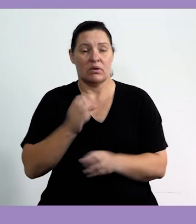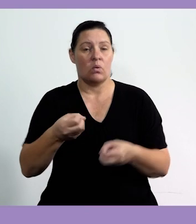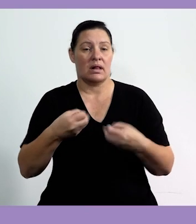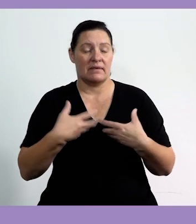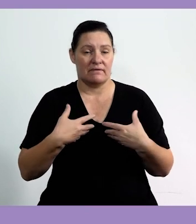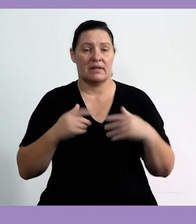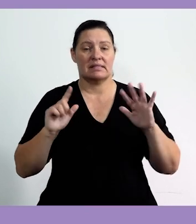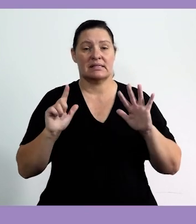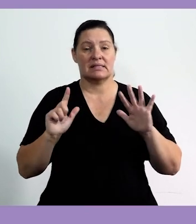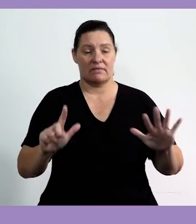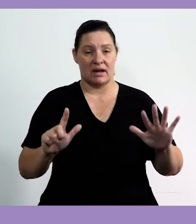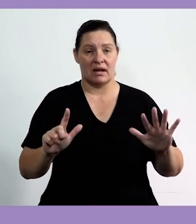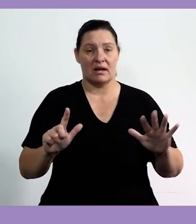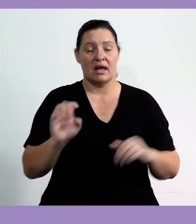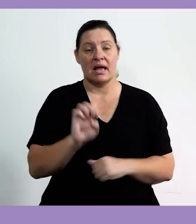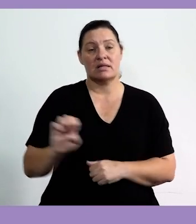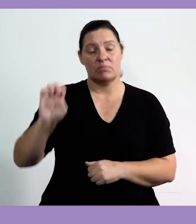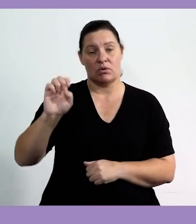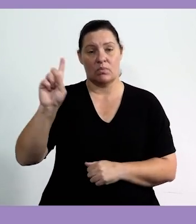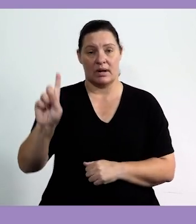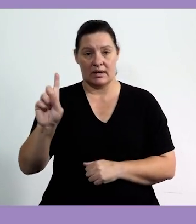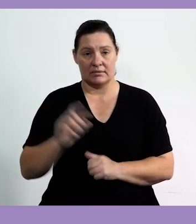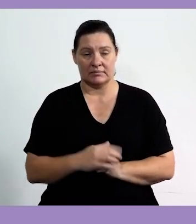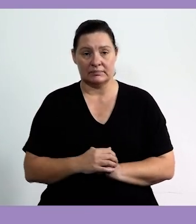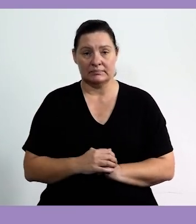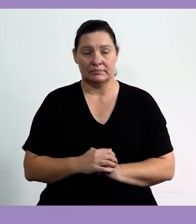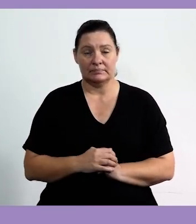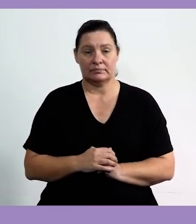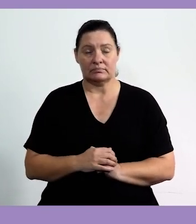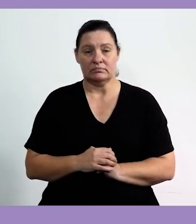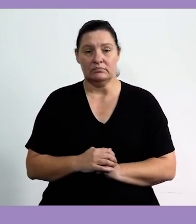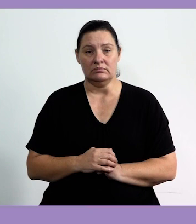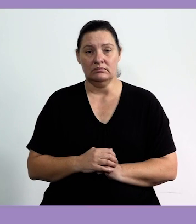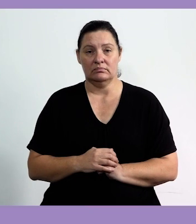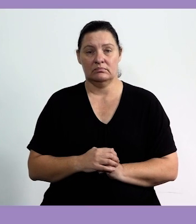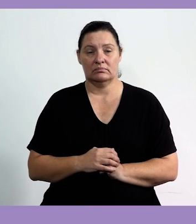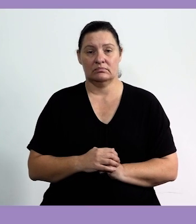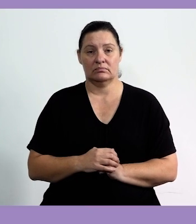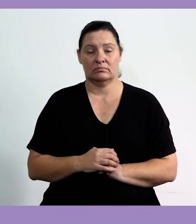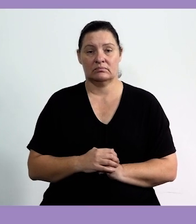going to give us 7 to the exponent 1.